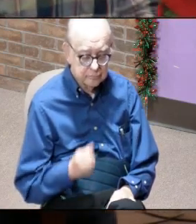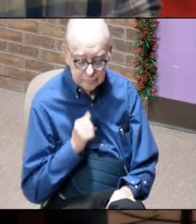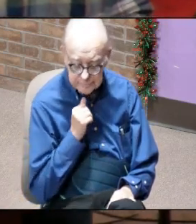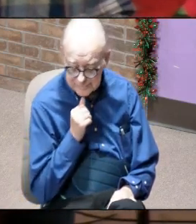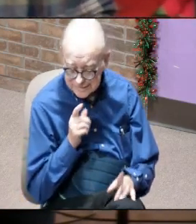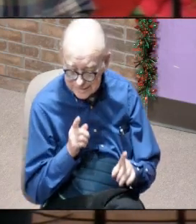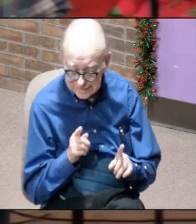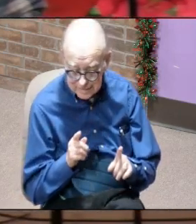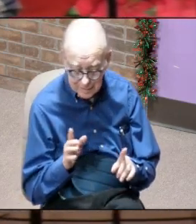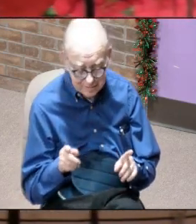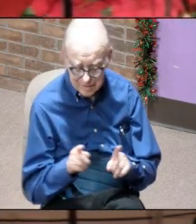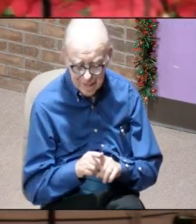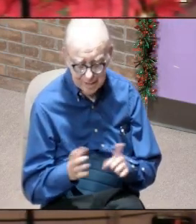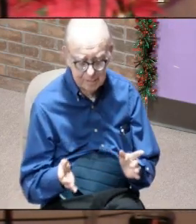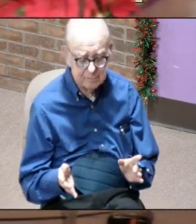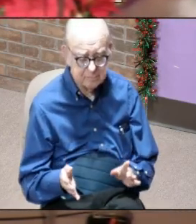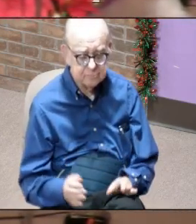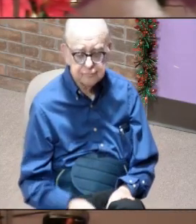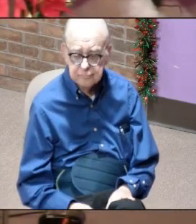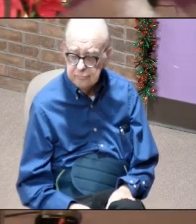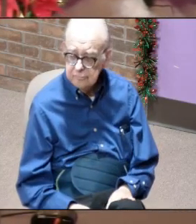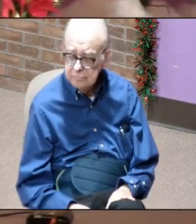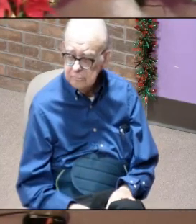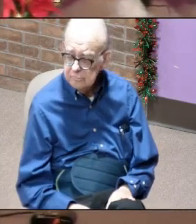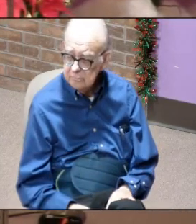It's like, I